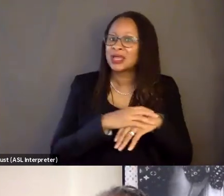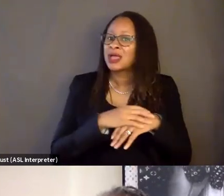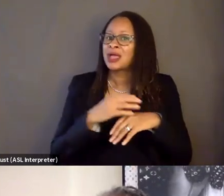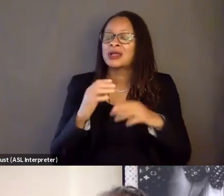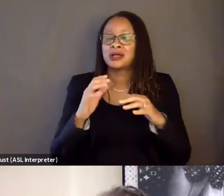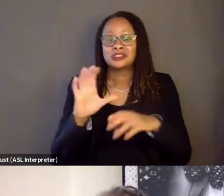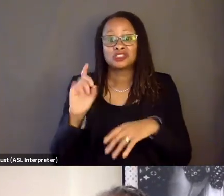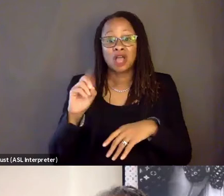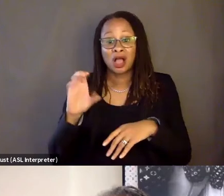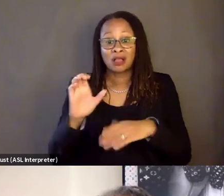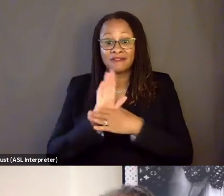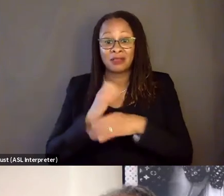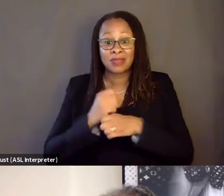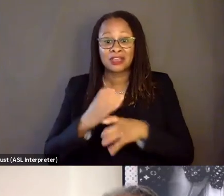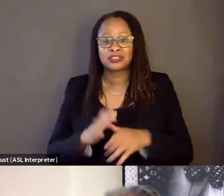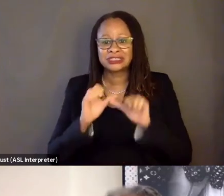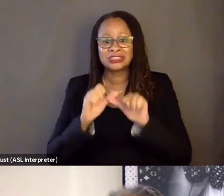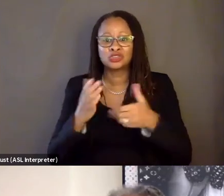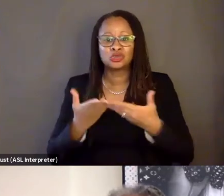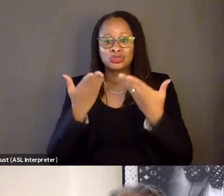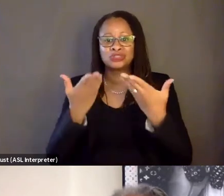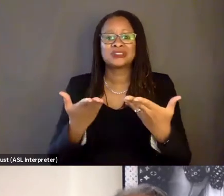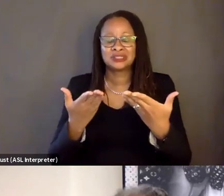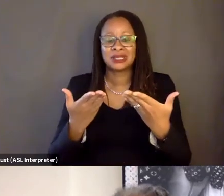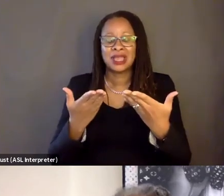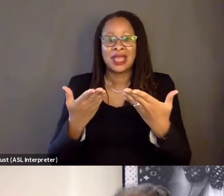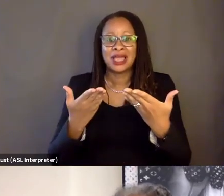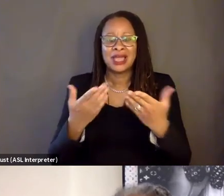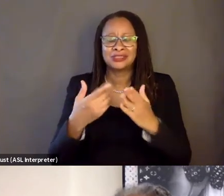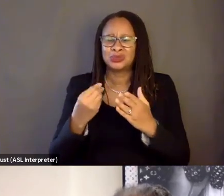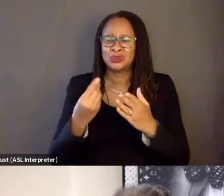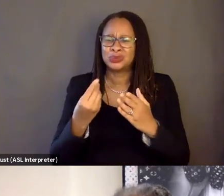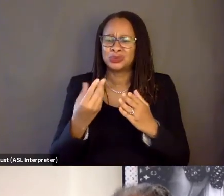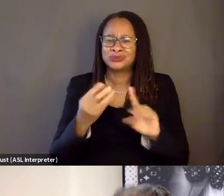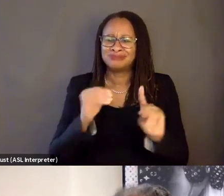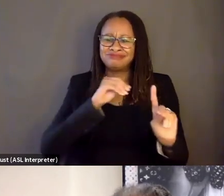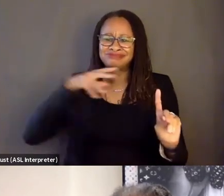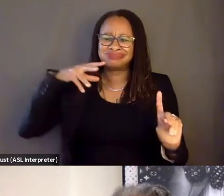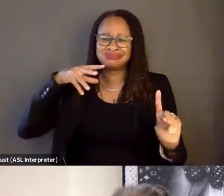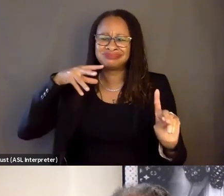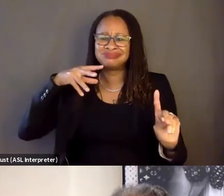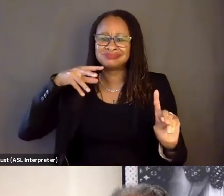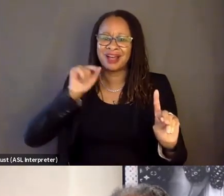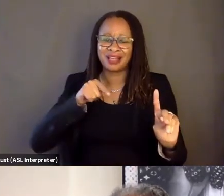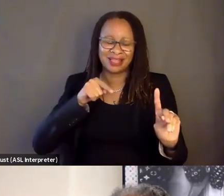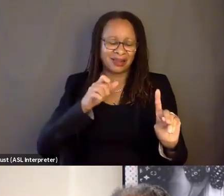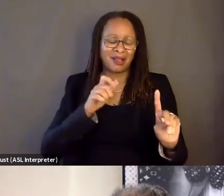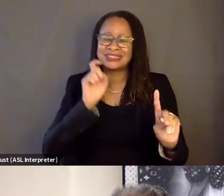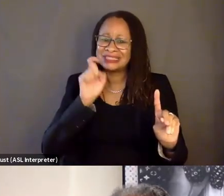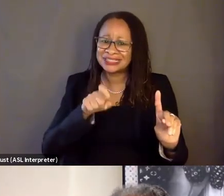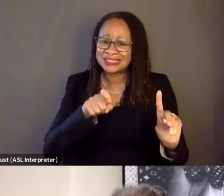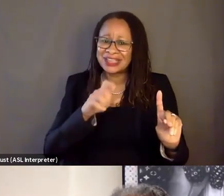consistently provide and shed the most necessary probing light.